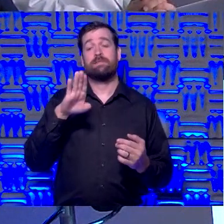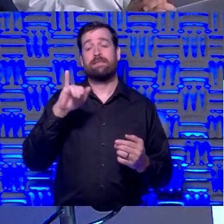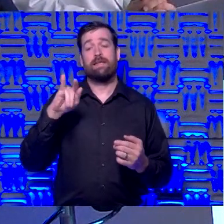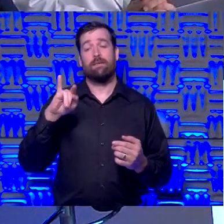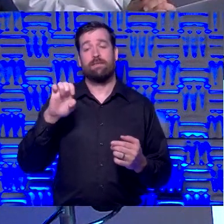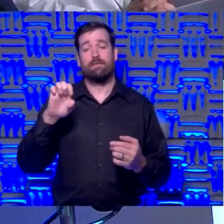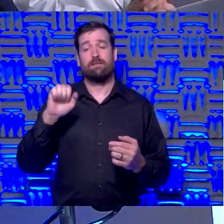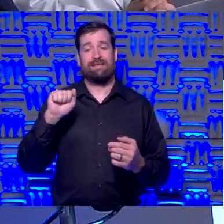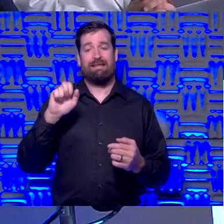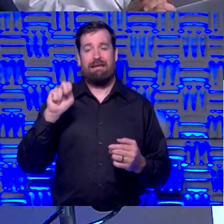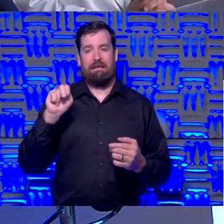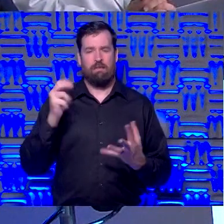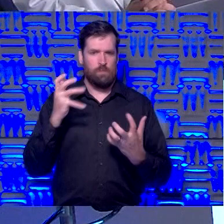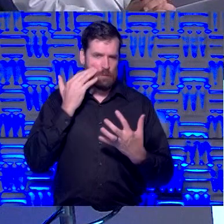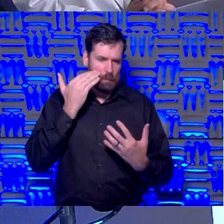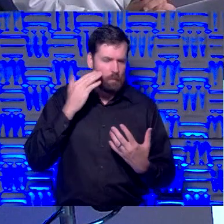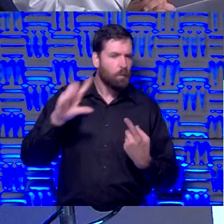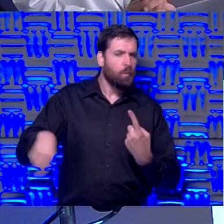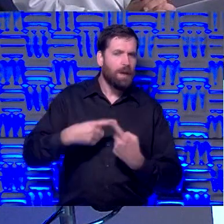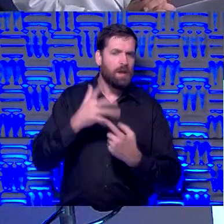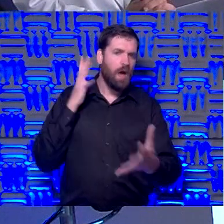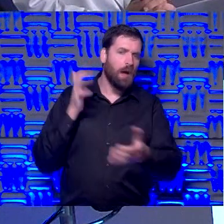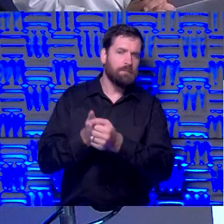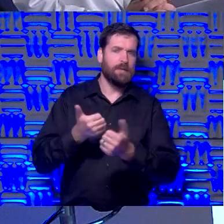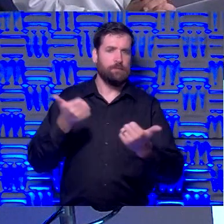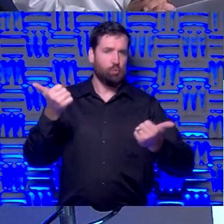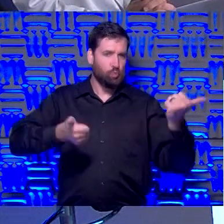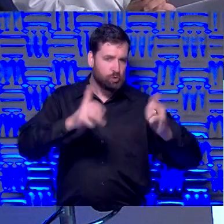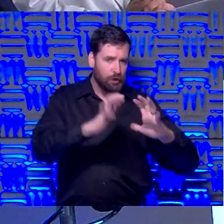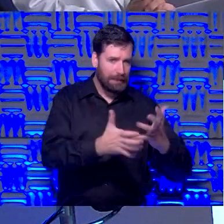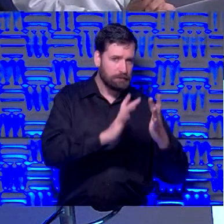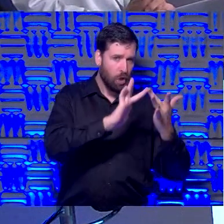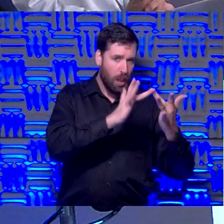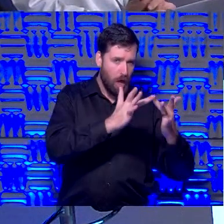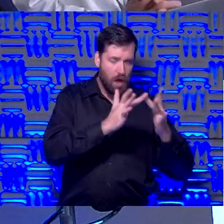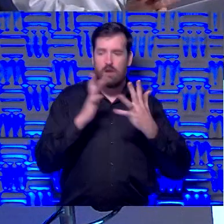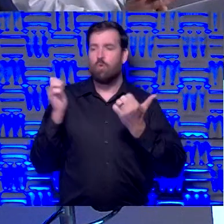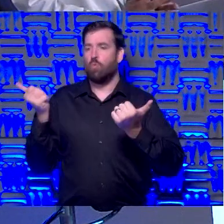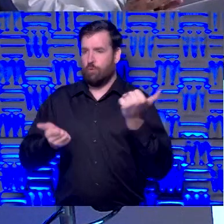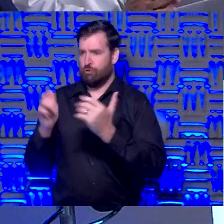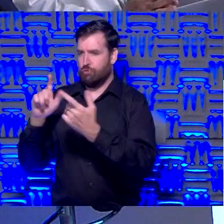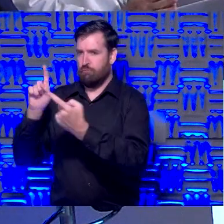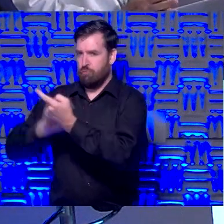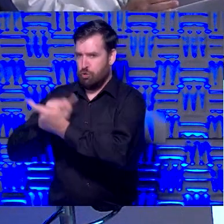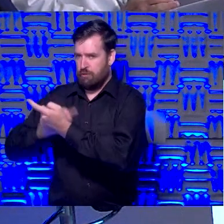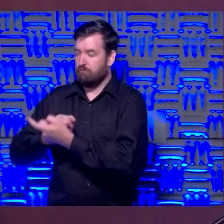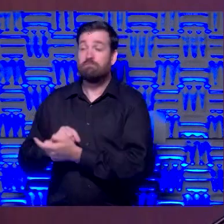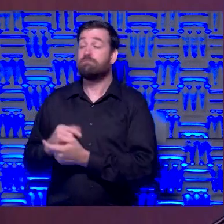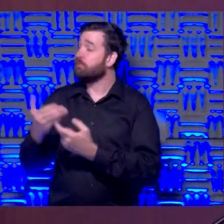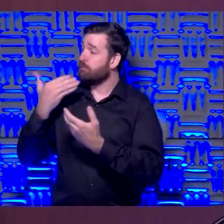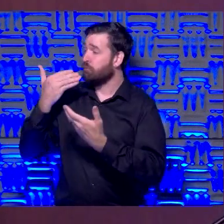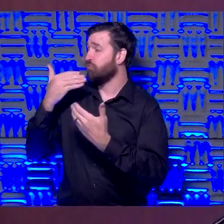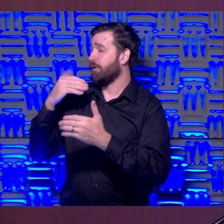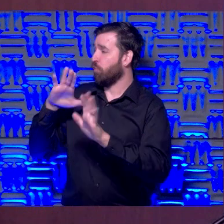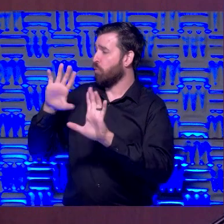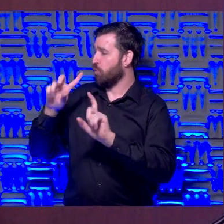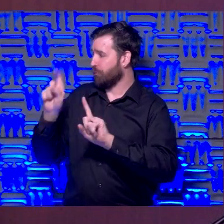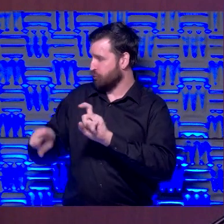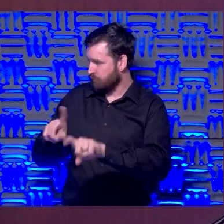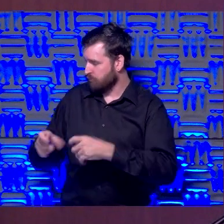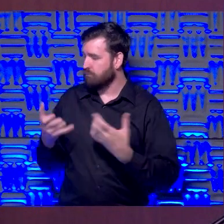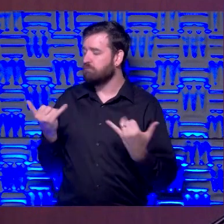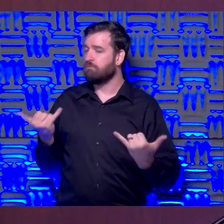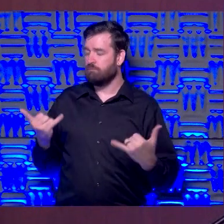Ann wants to know, when are you going to update on which classes are online and which are in person? Yeah, that's a great question. We're going through that process